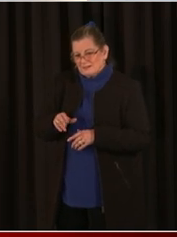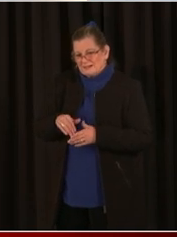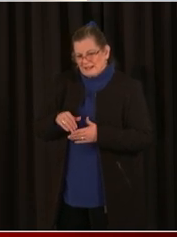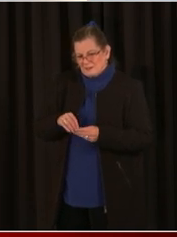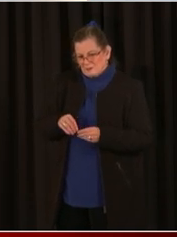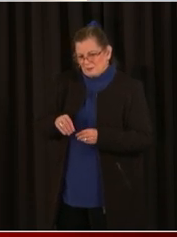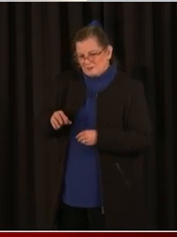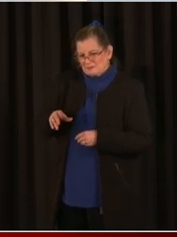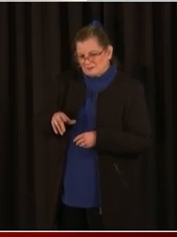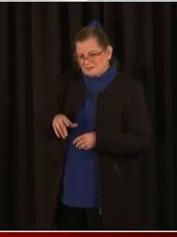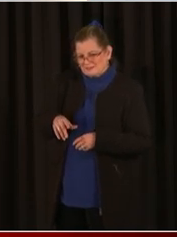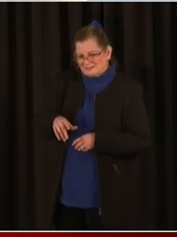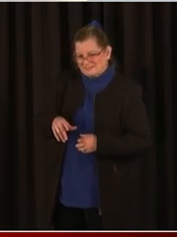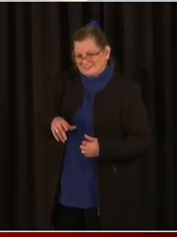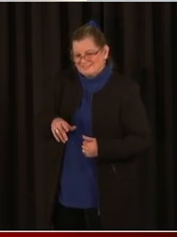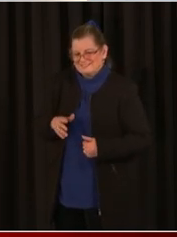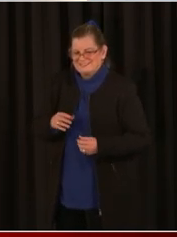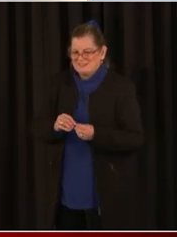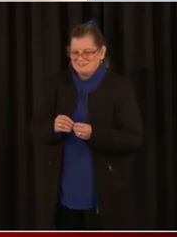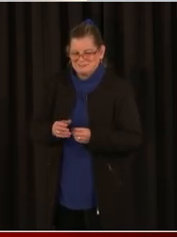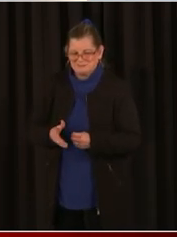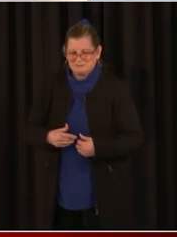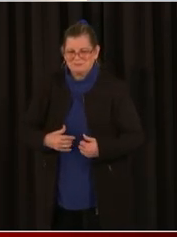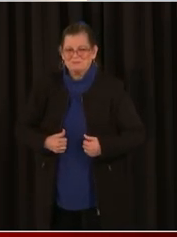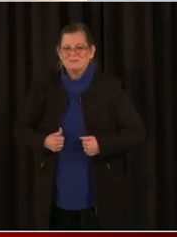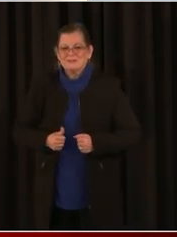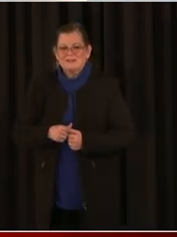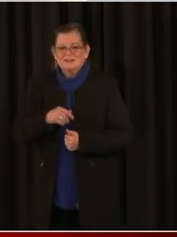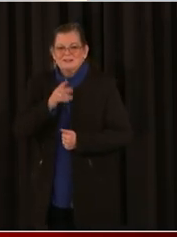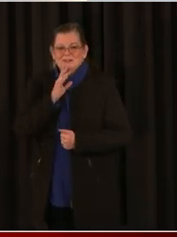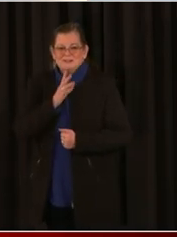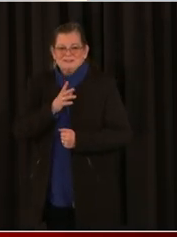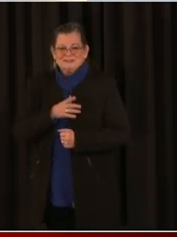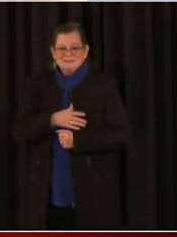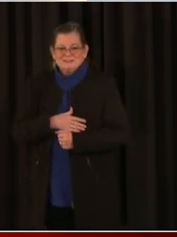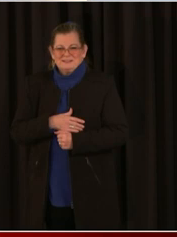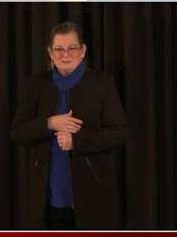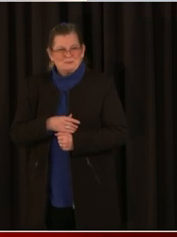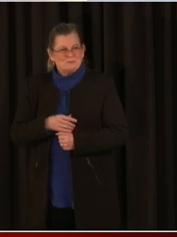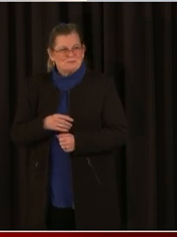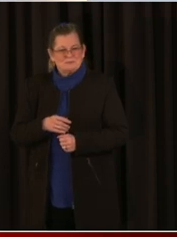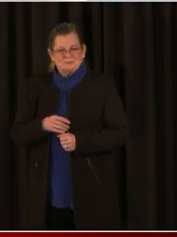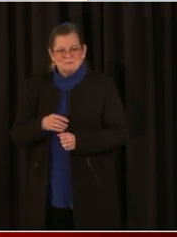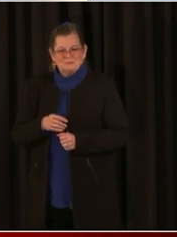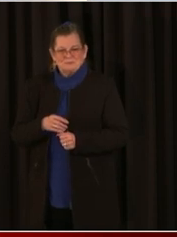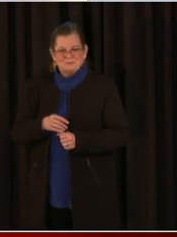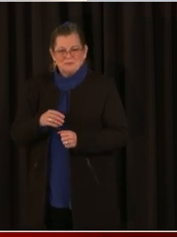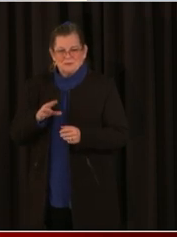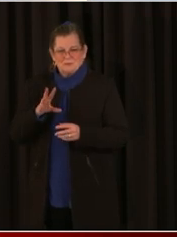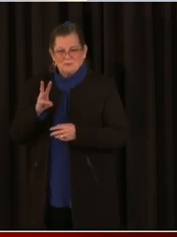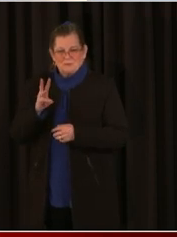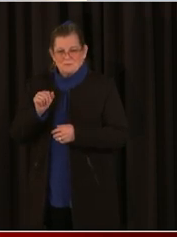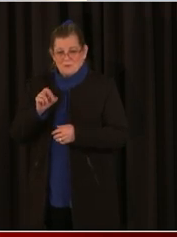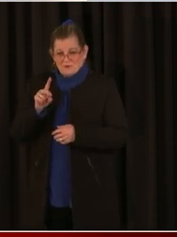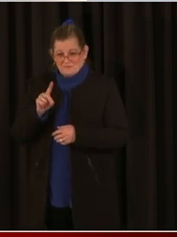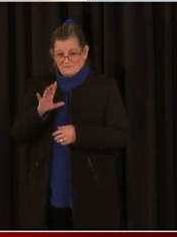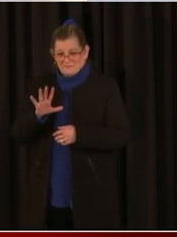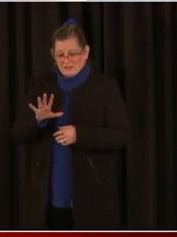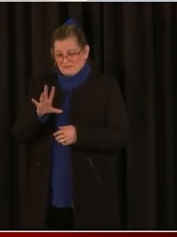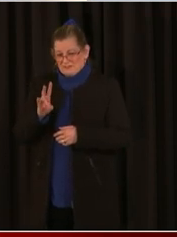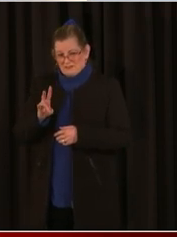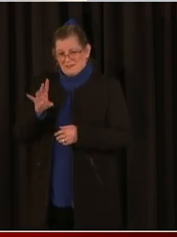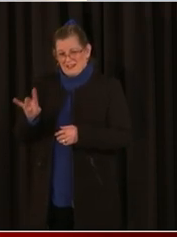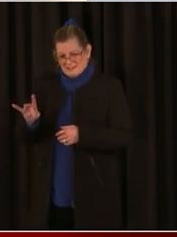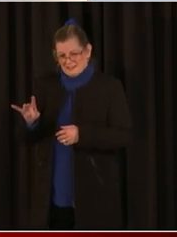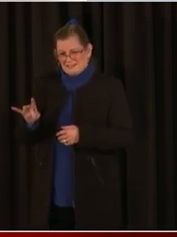1-855-363-0333 number. These are total vaccinations. You will see that wards 5, 7, and 8 continue to lag behind